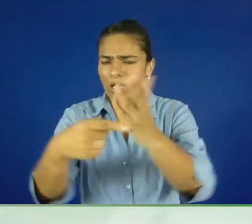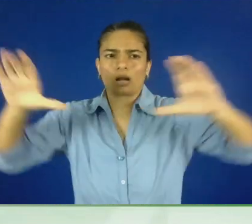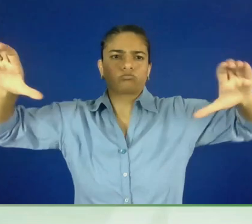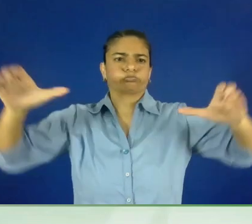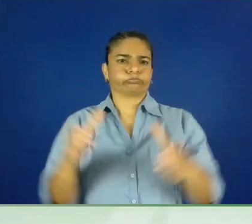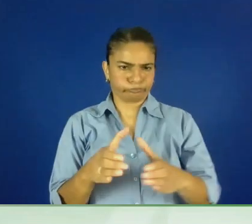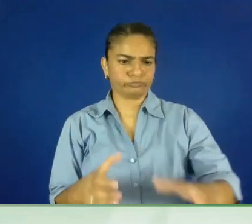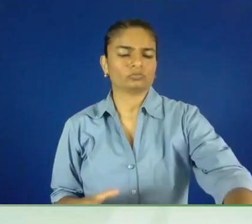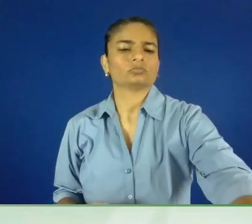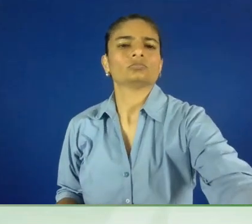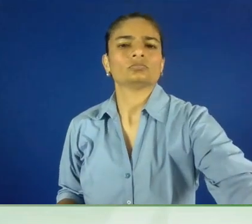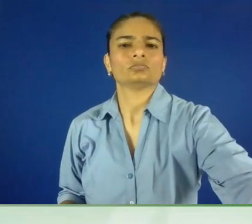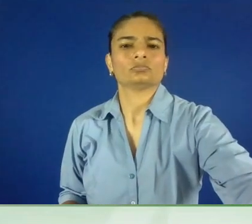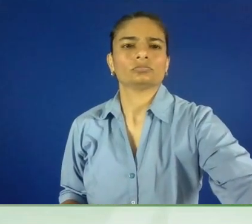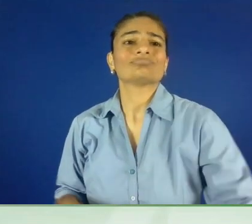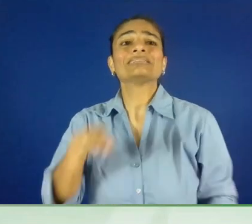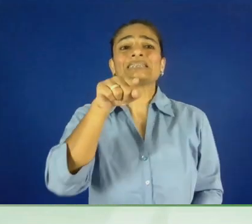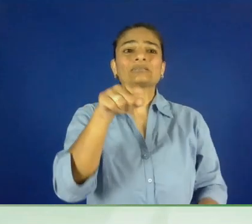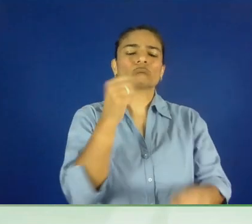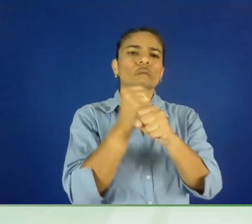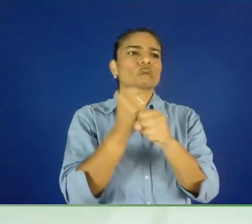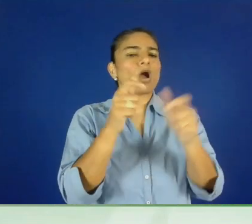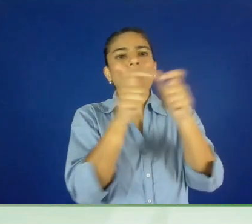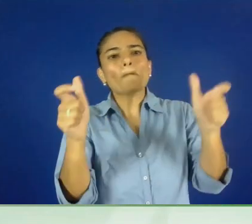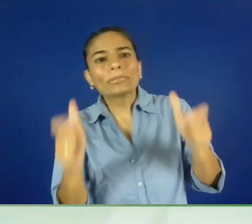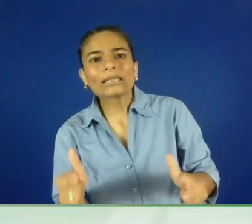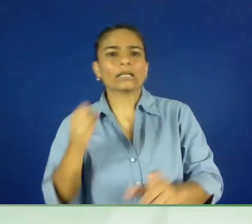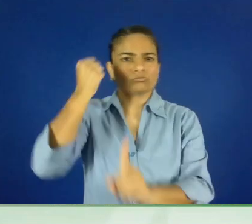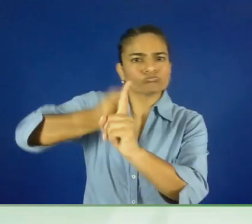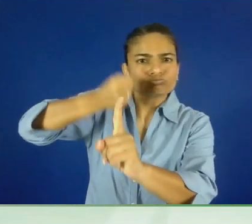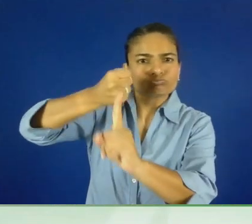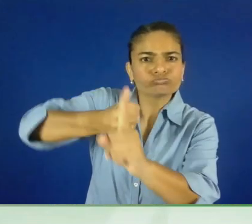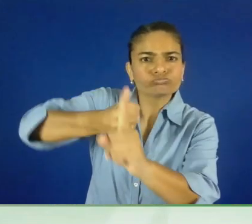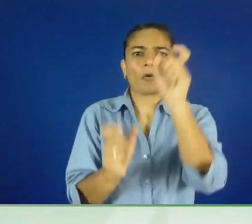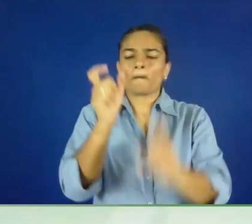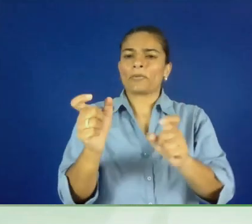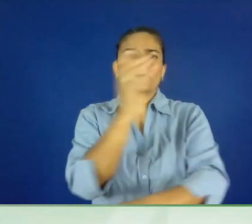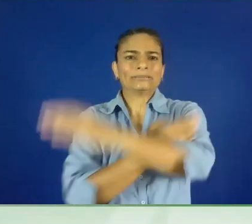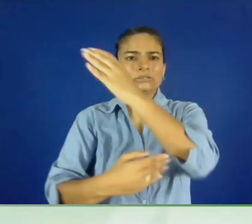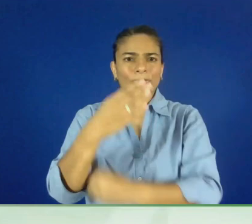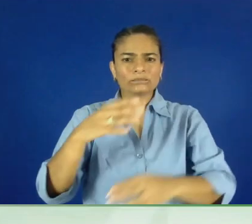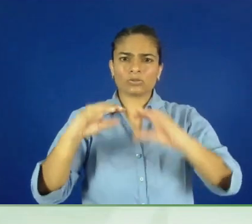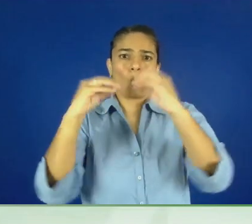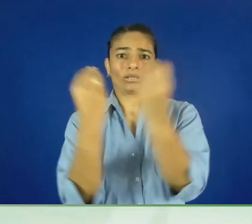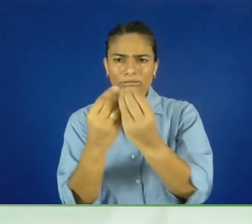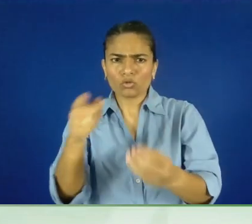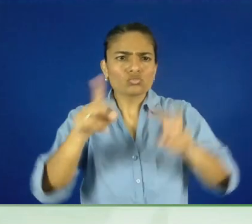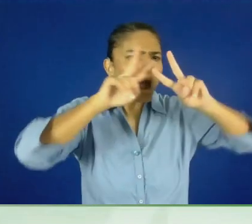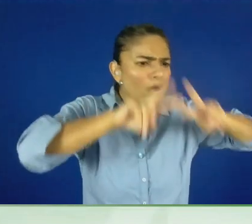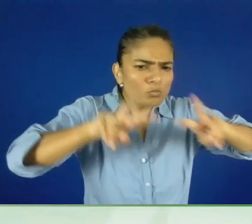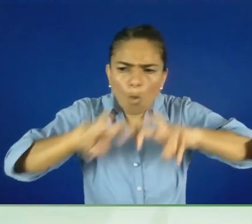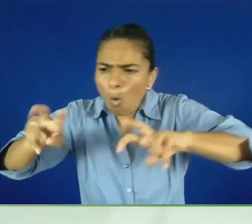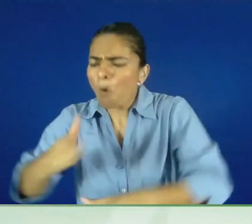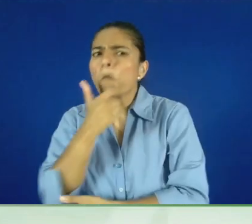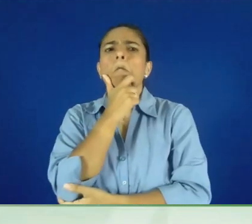AI can benefit people with disabilities, but also to identify some of the risks and challenges that are